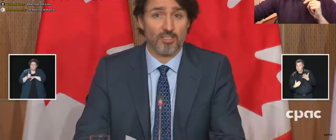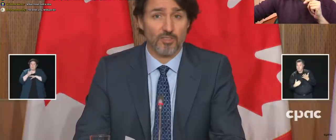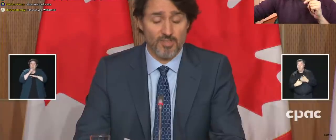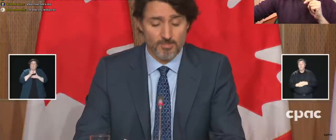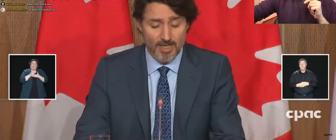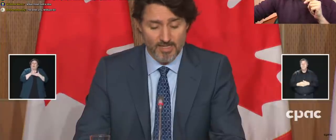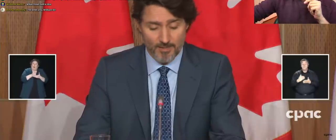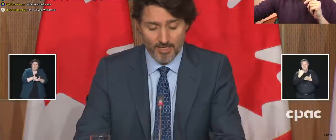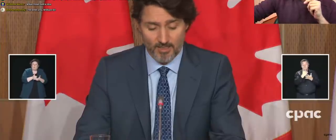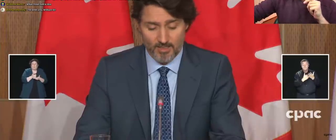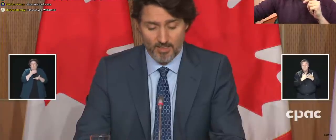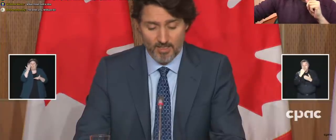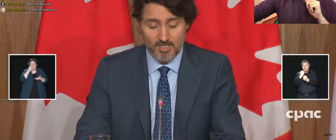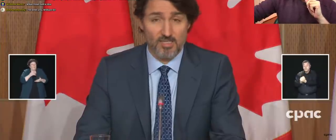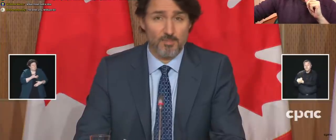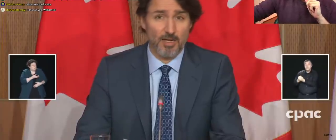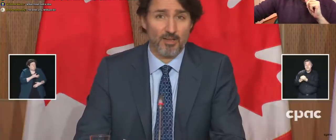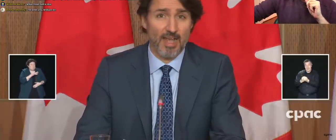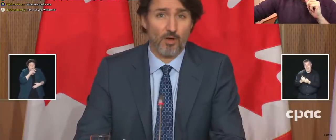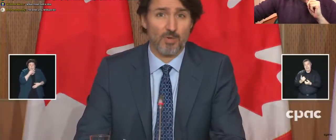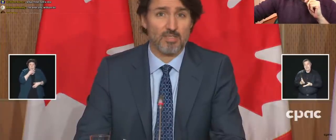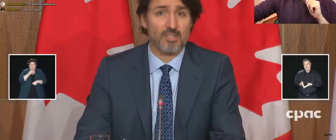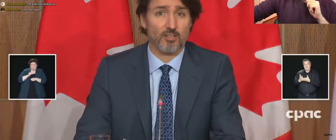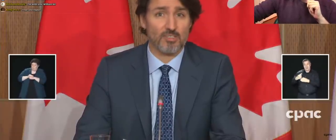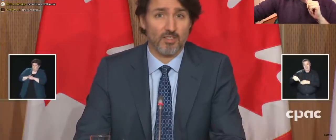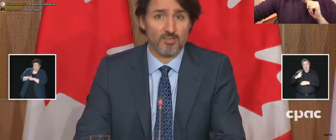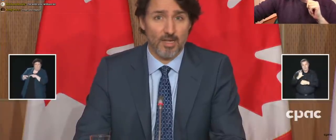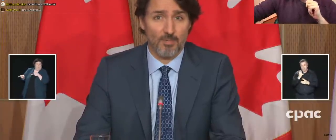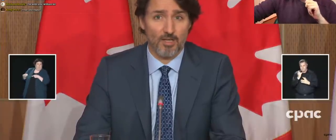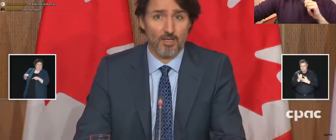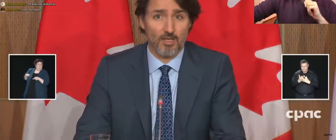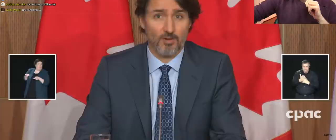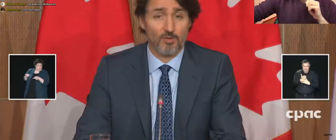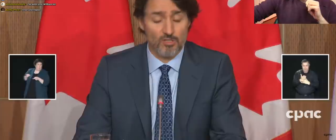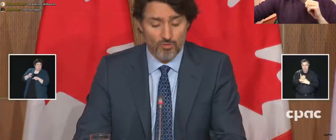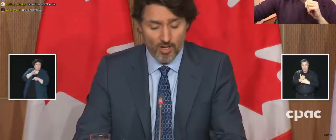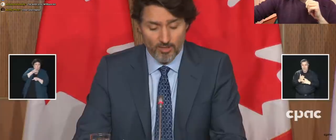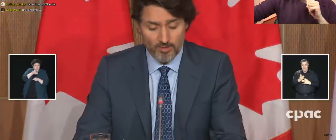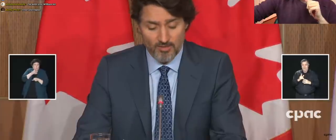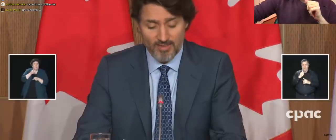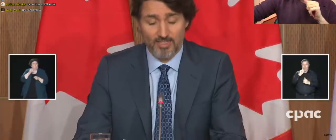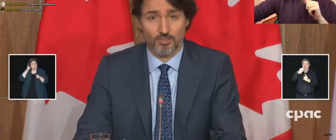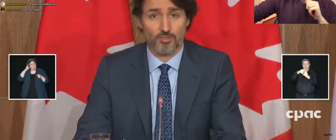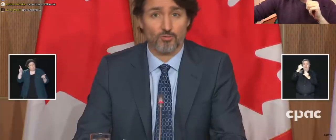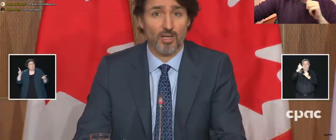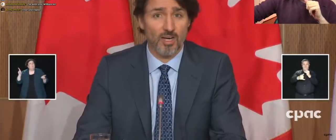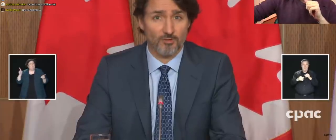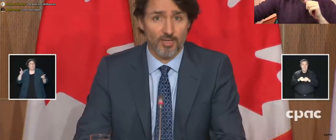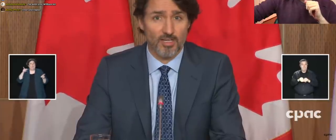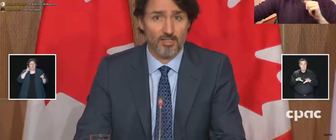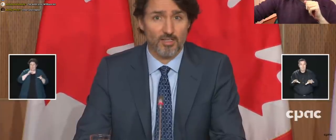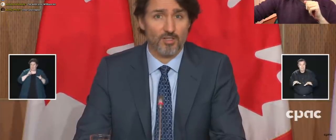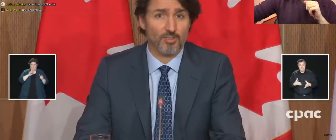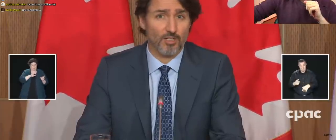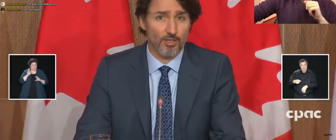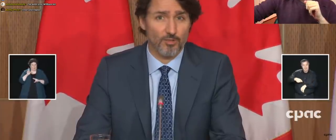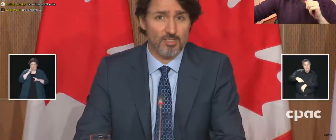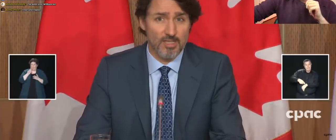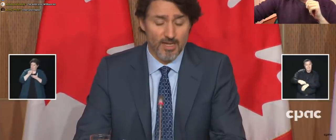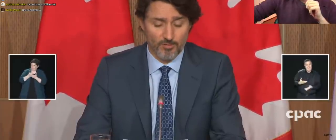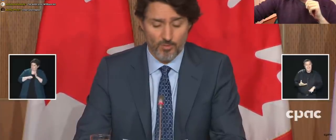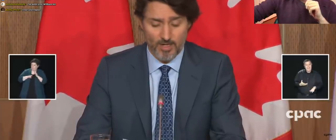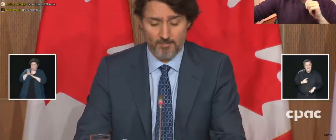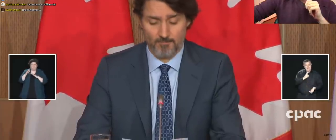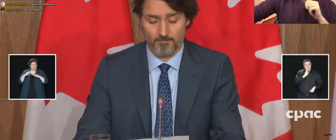last stretch of this pandemic. This is about how we set ourselves up for a stronger, faster recovery that